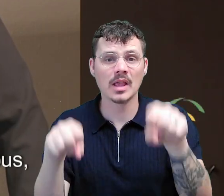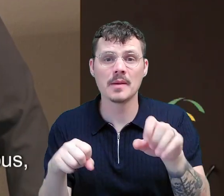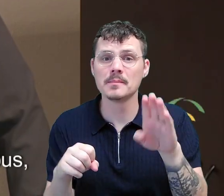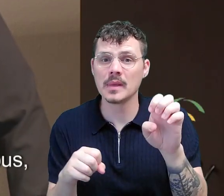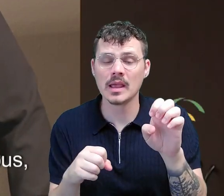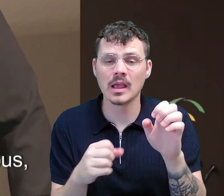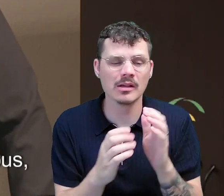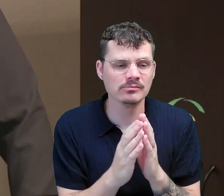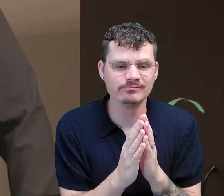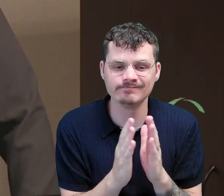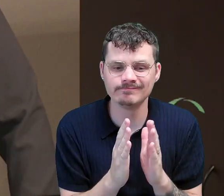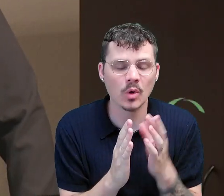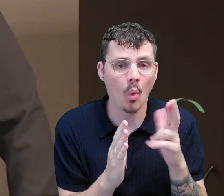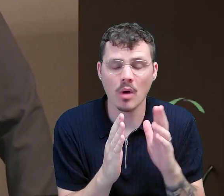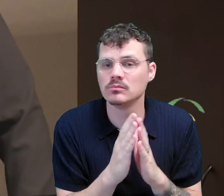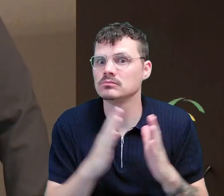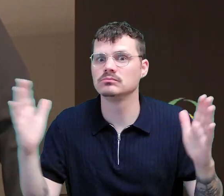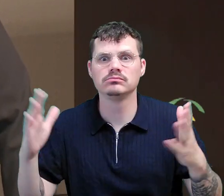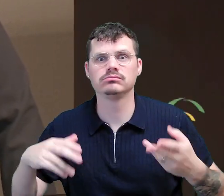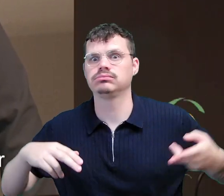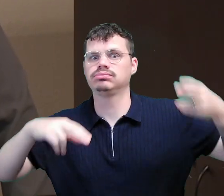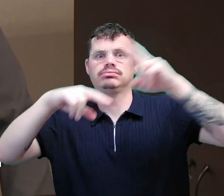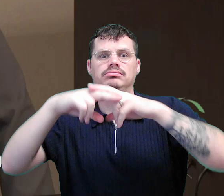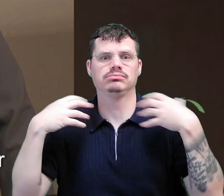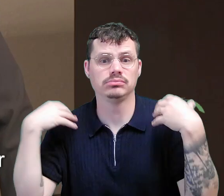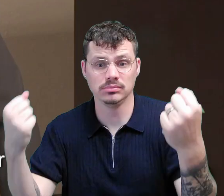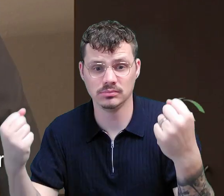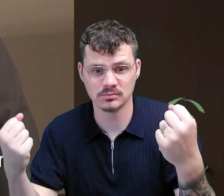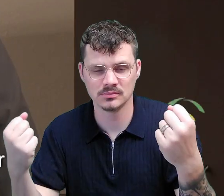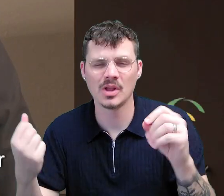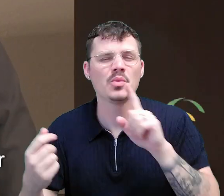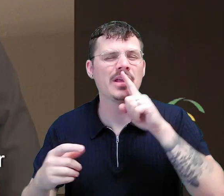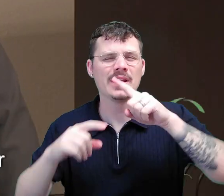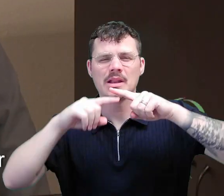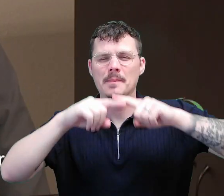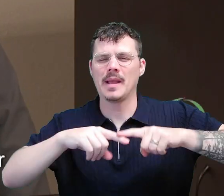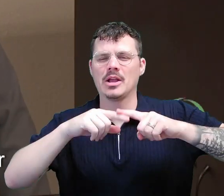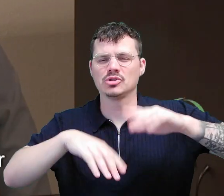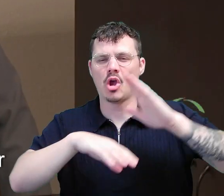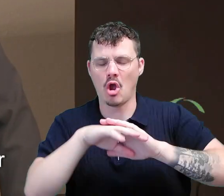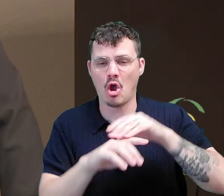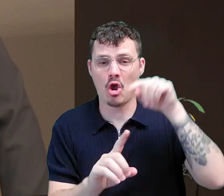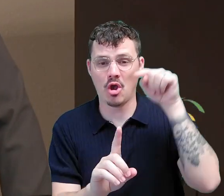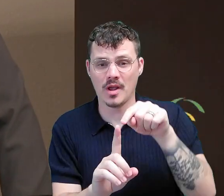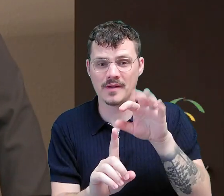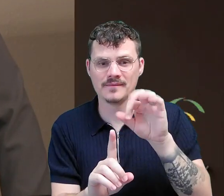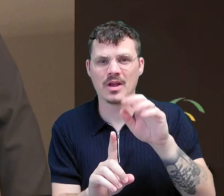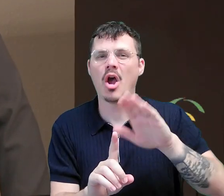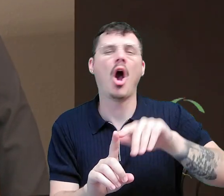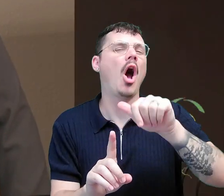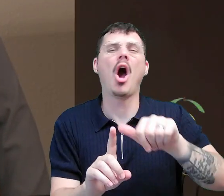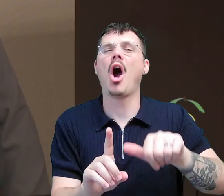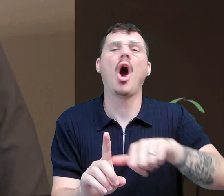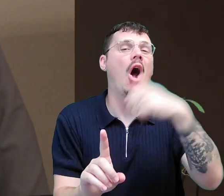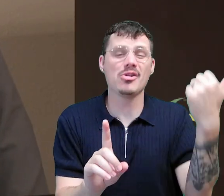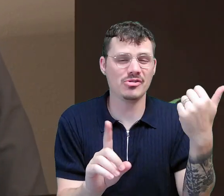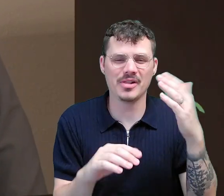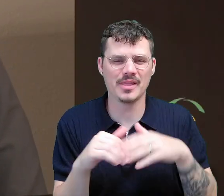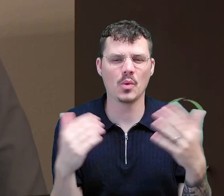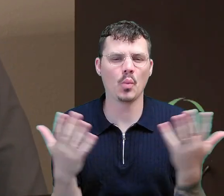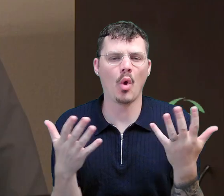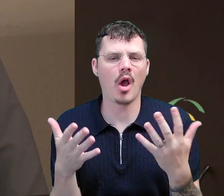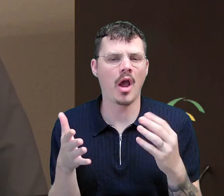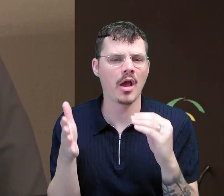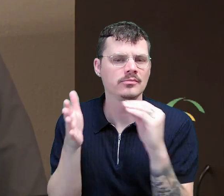to stupendous. And a lot depends on factors other than what's listed